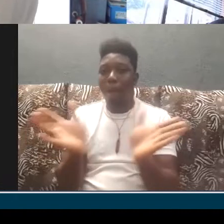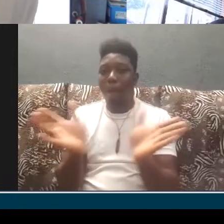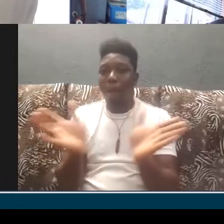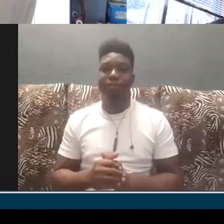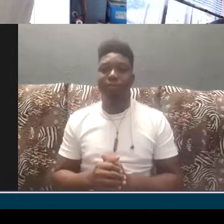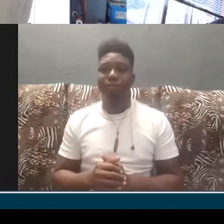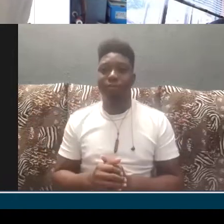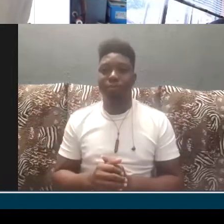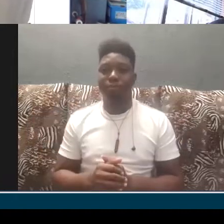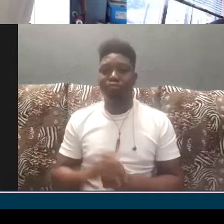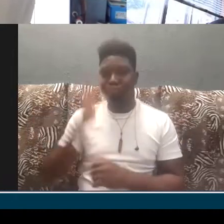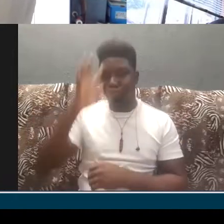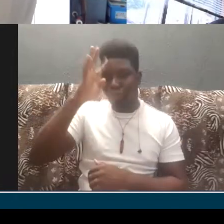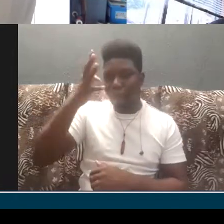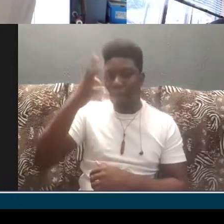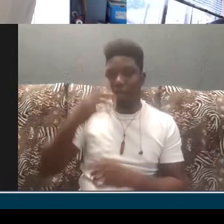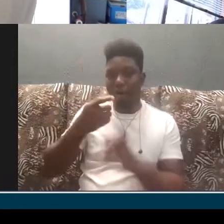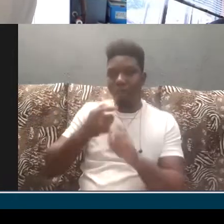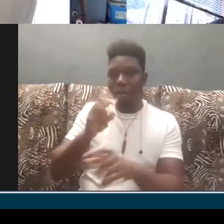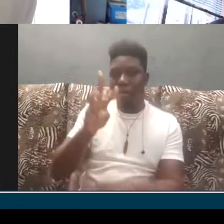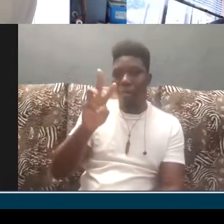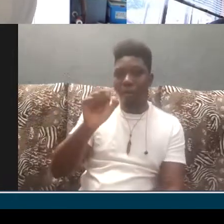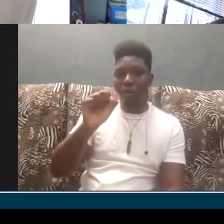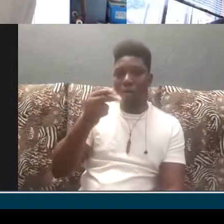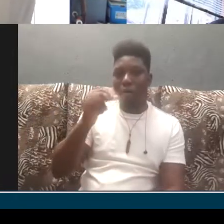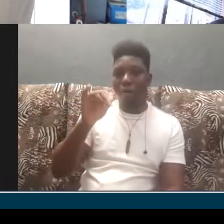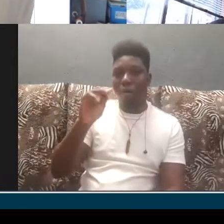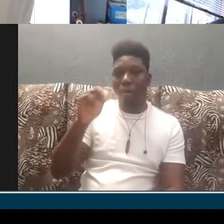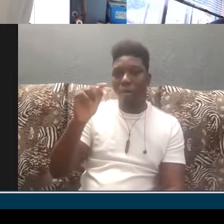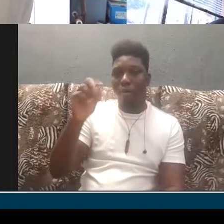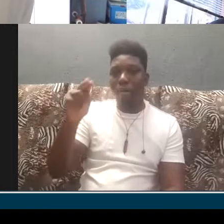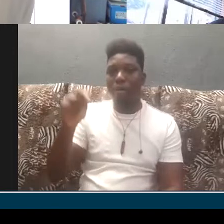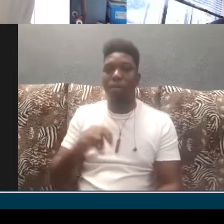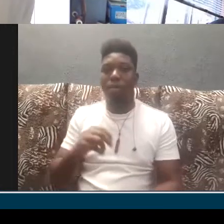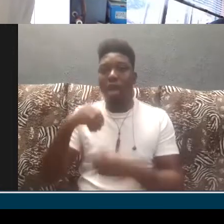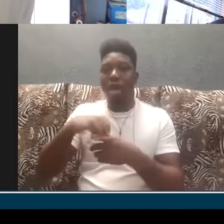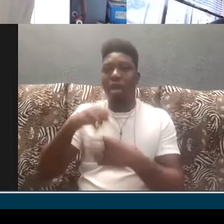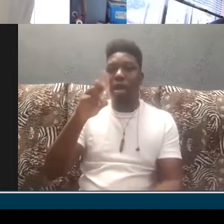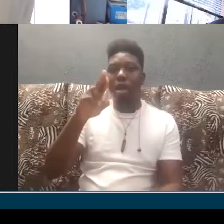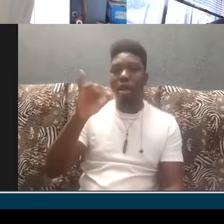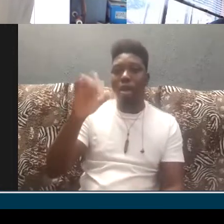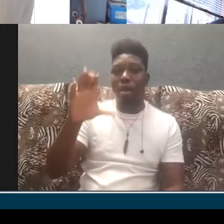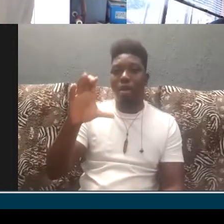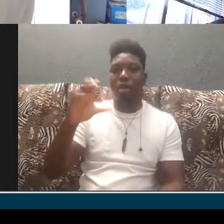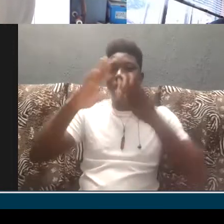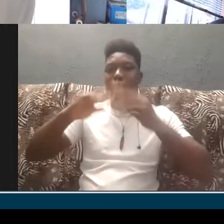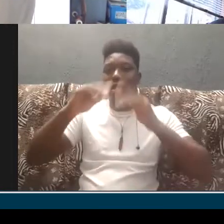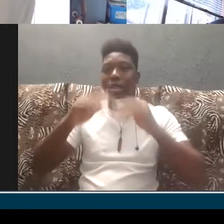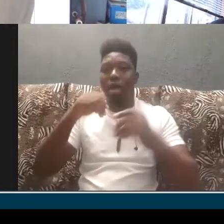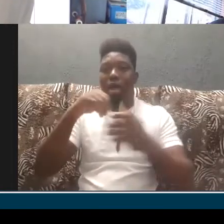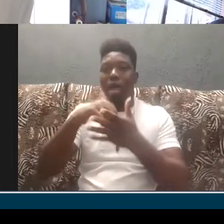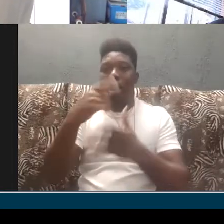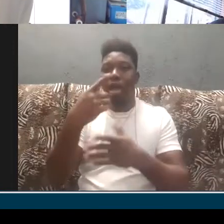in Arica, a city in the Walaita Soto region of Ethiopia. I